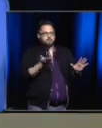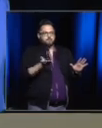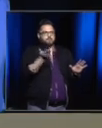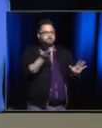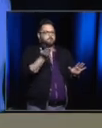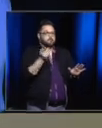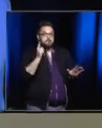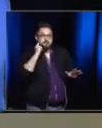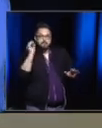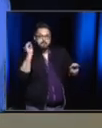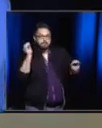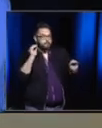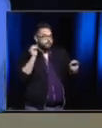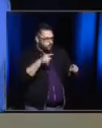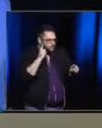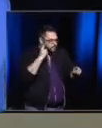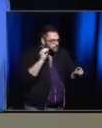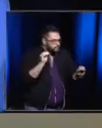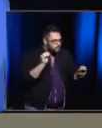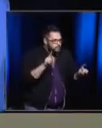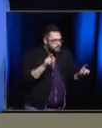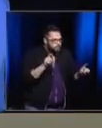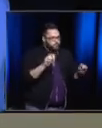Do we have no volume?